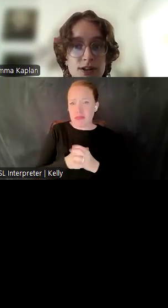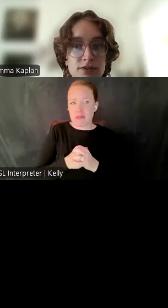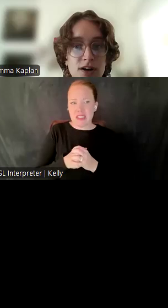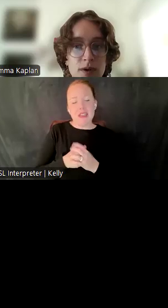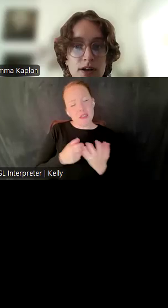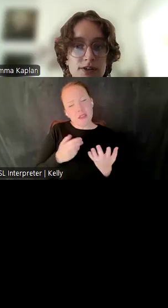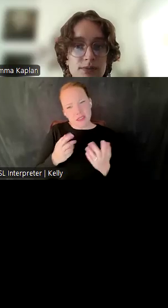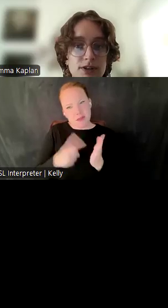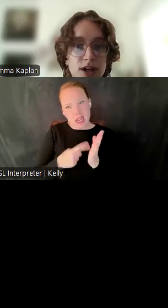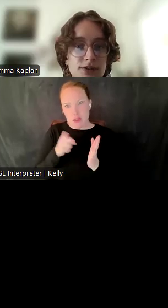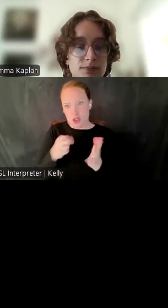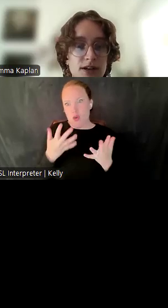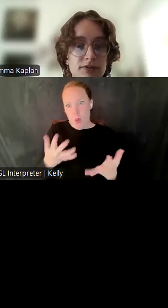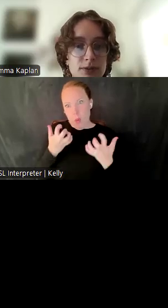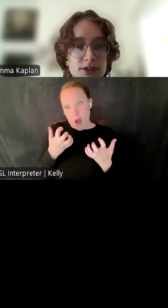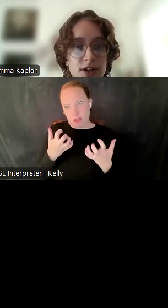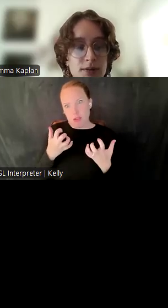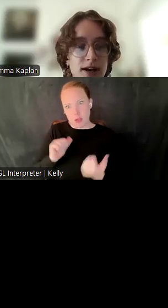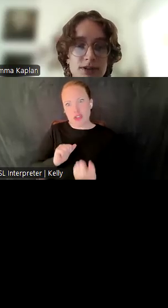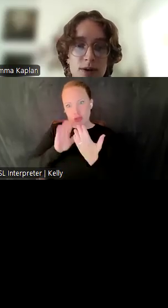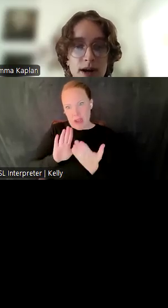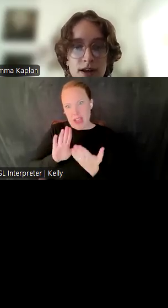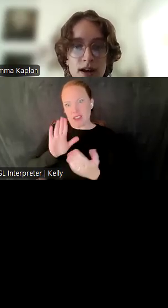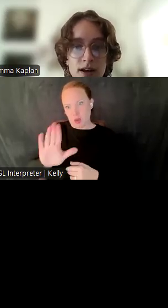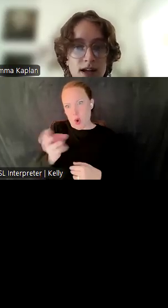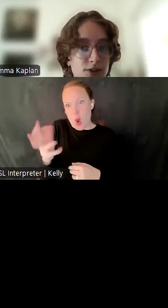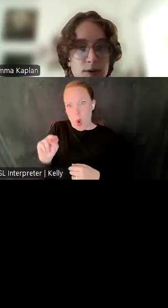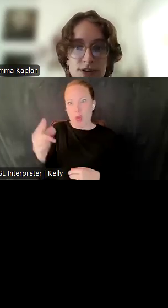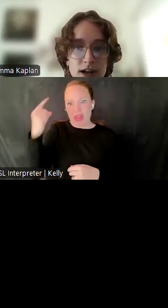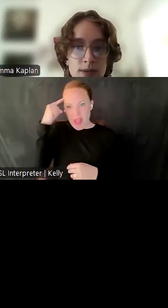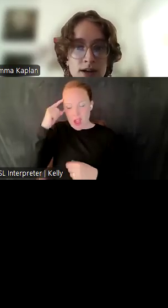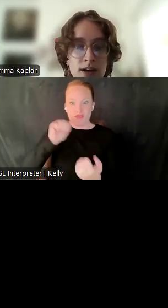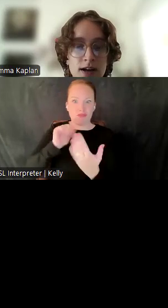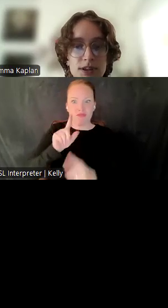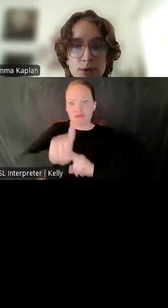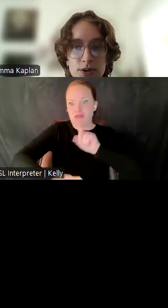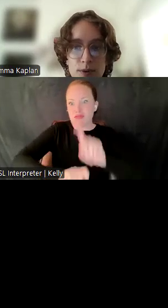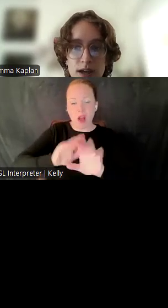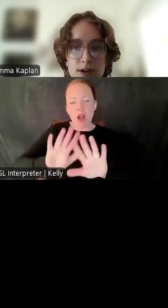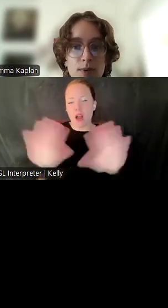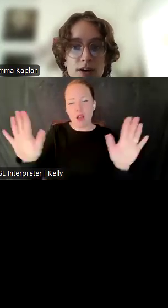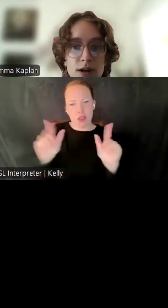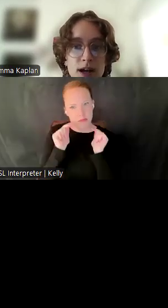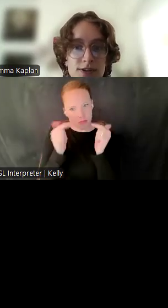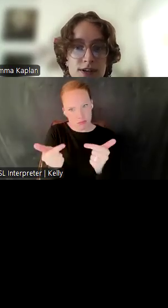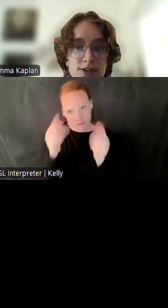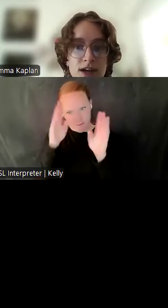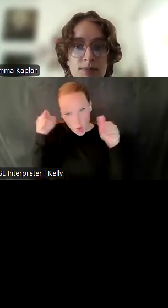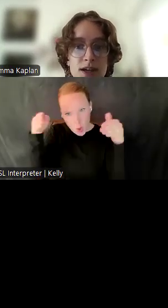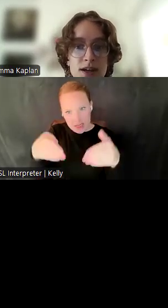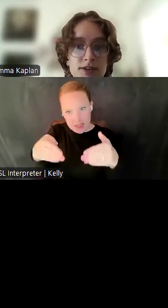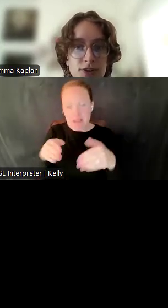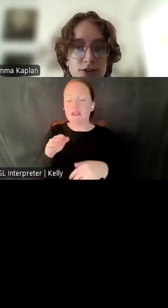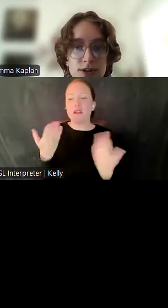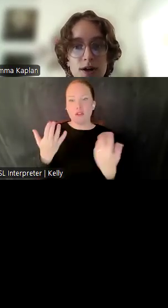own perspective of what needs to be addressed be influenced here, and we have to be aware that that's always going to come in. But the more that we can be aware of our biases